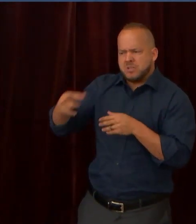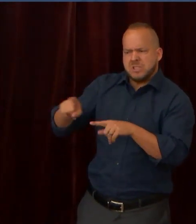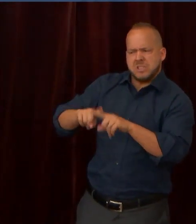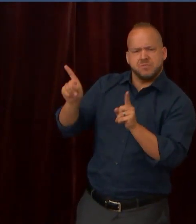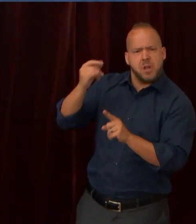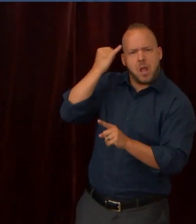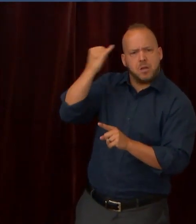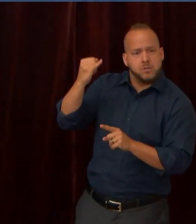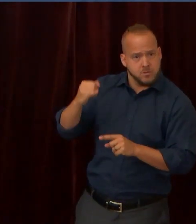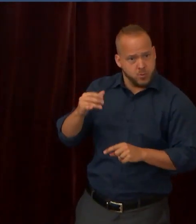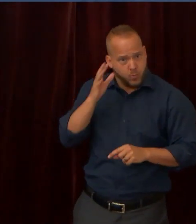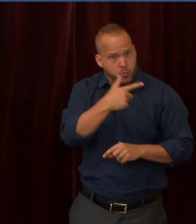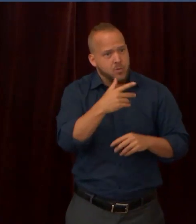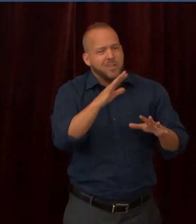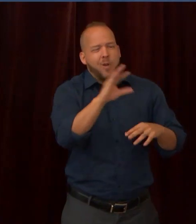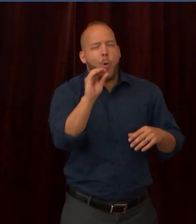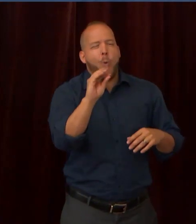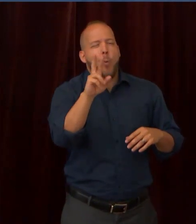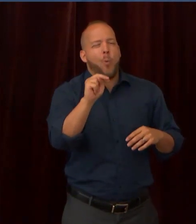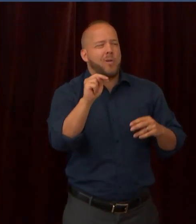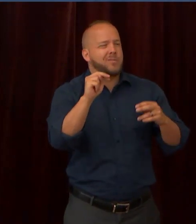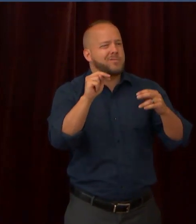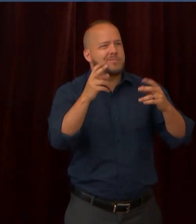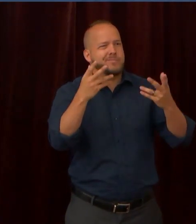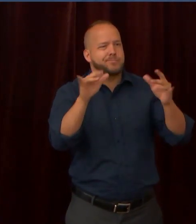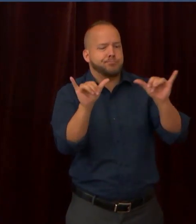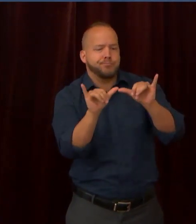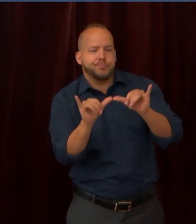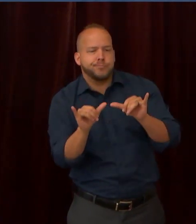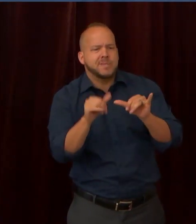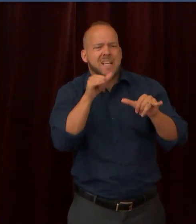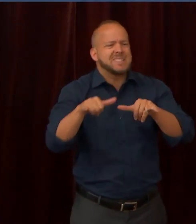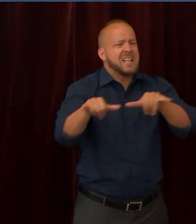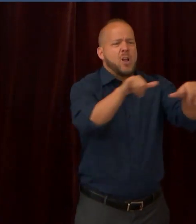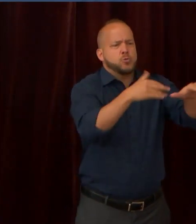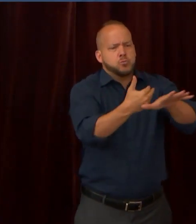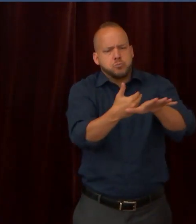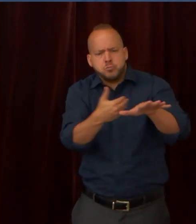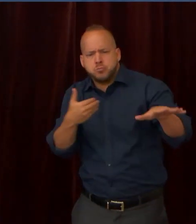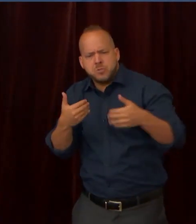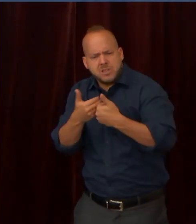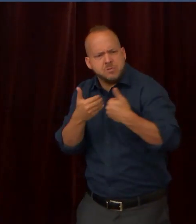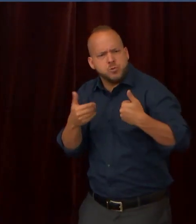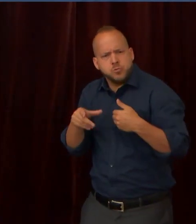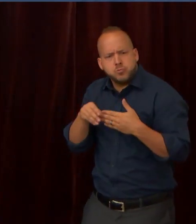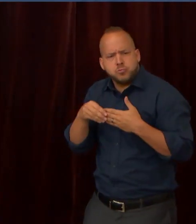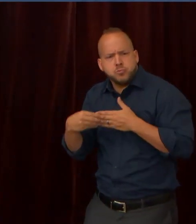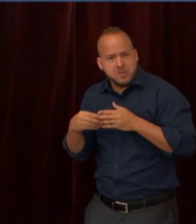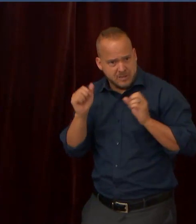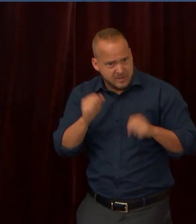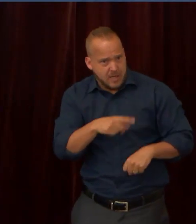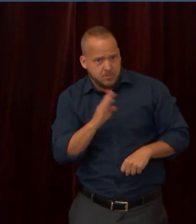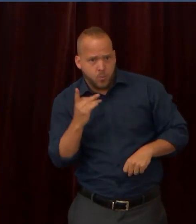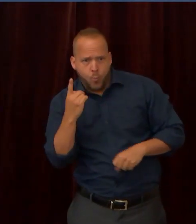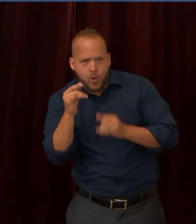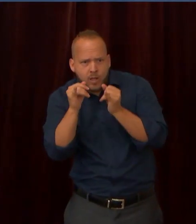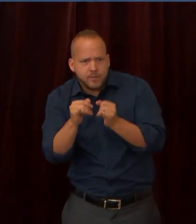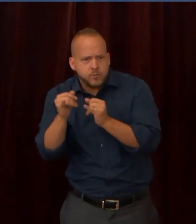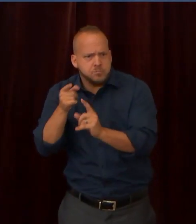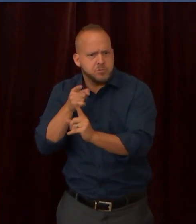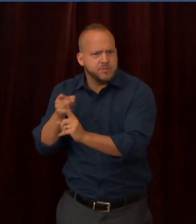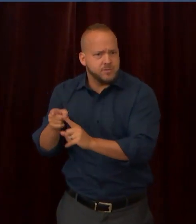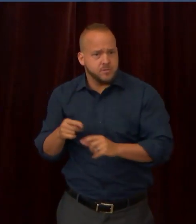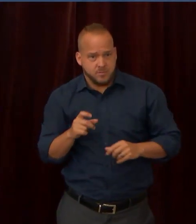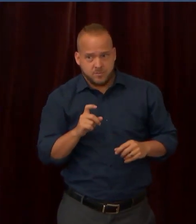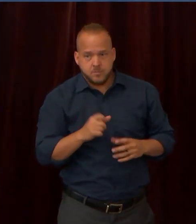Well, we certainly are if the counties meet this criteria that's set forth by the CDC and our criteria for less